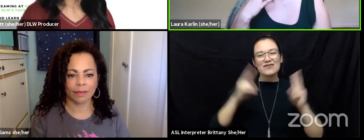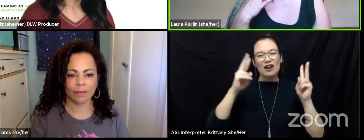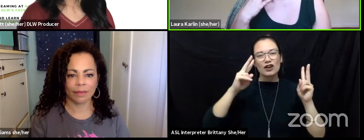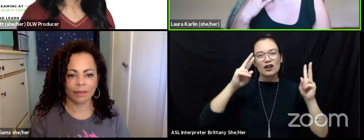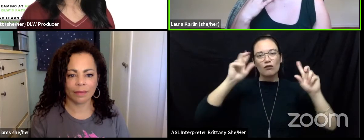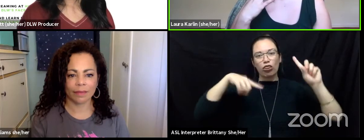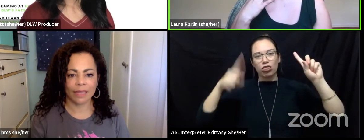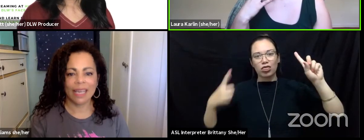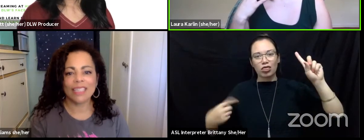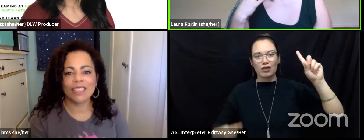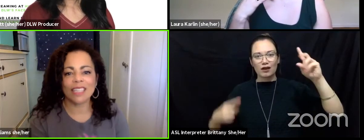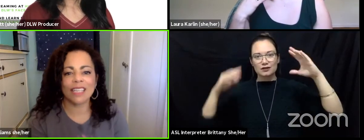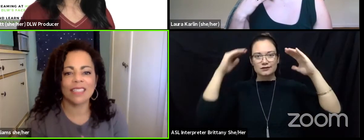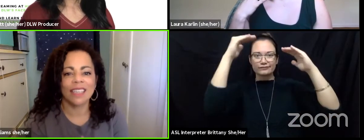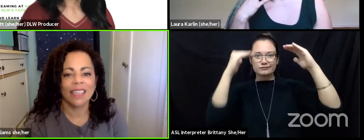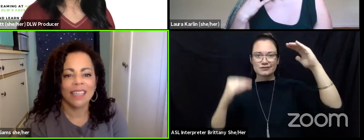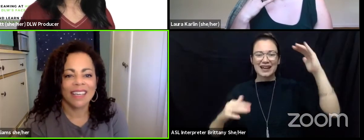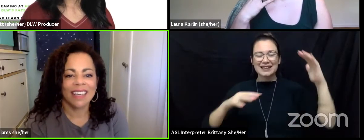thinking about it.